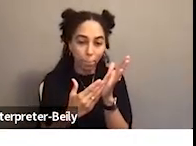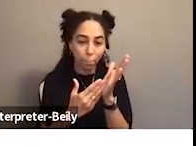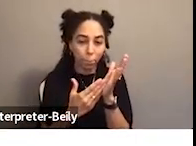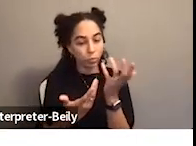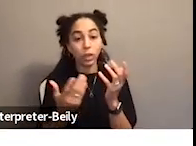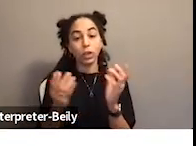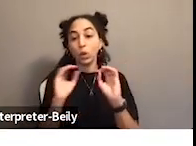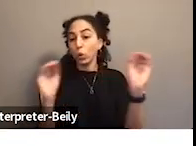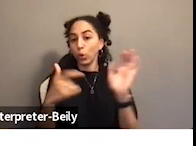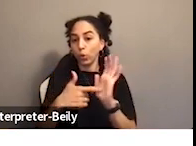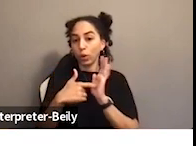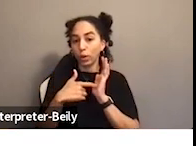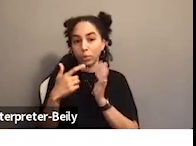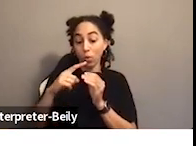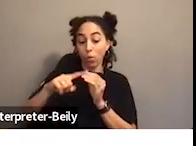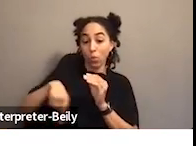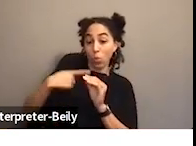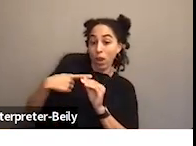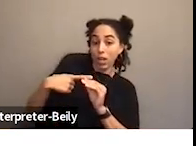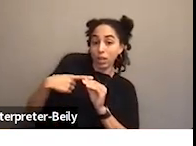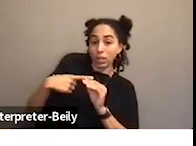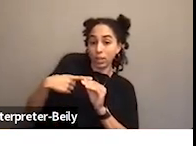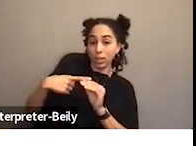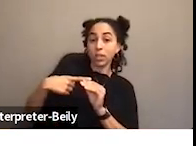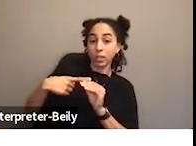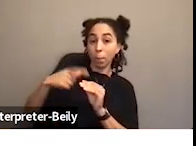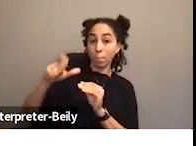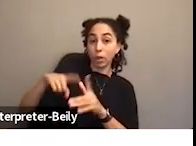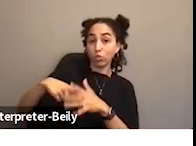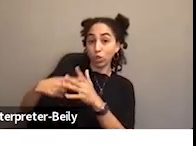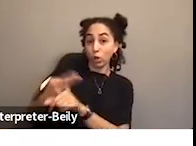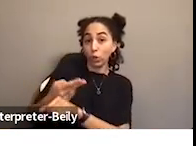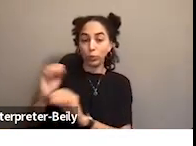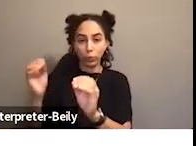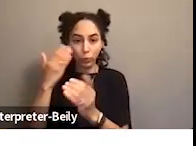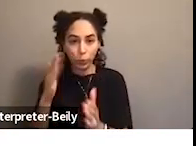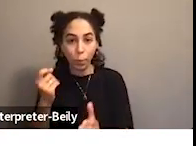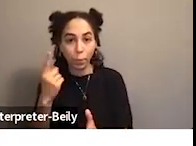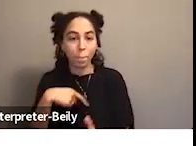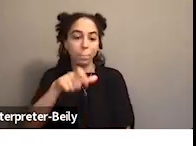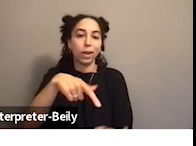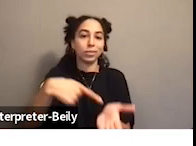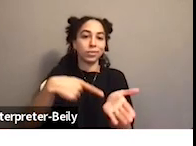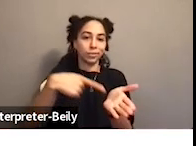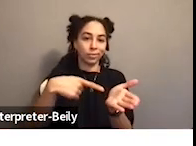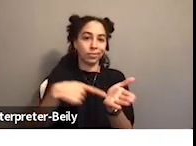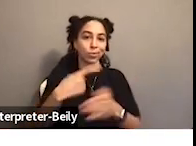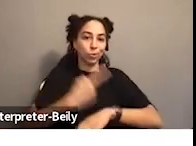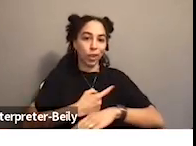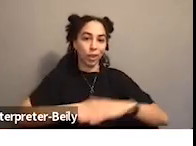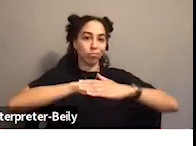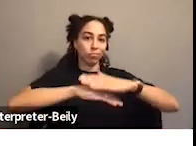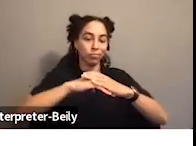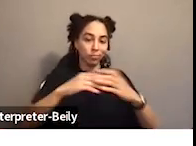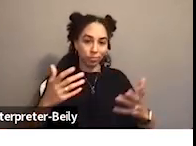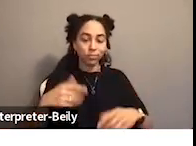no requirement as to when exactly the county board must start using this, but it must meet those timelines. So we do know